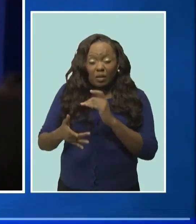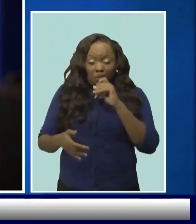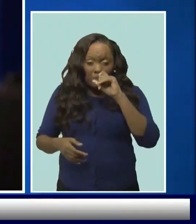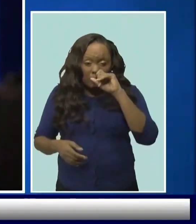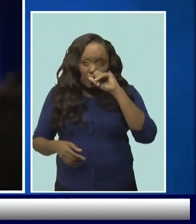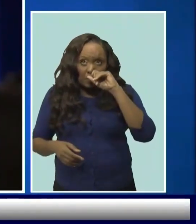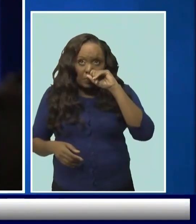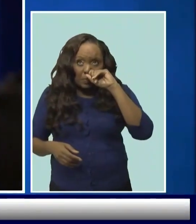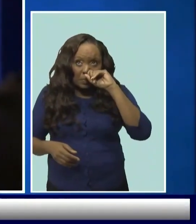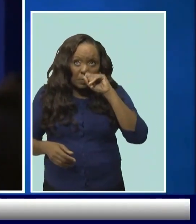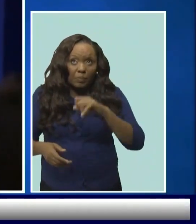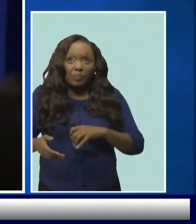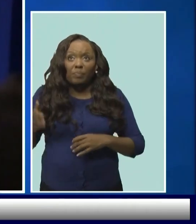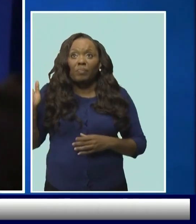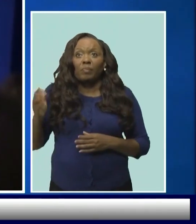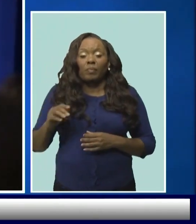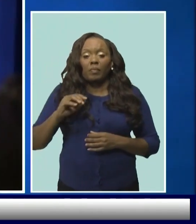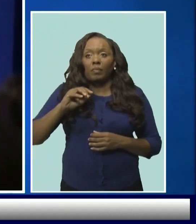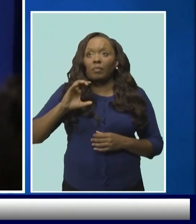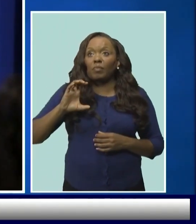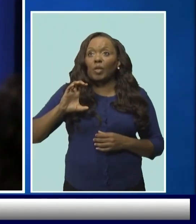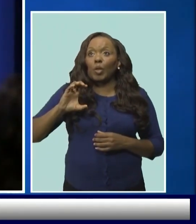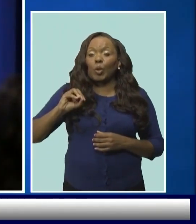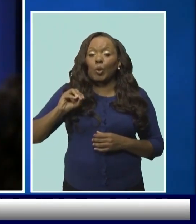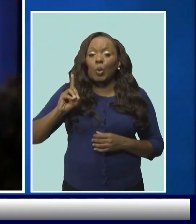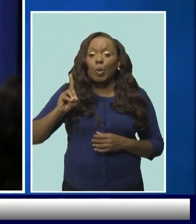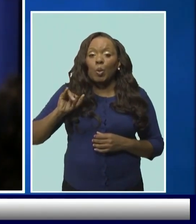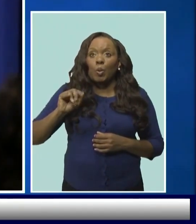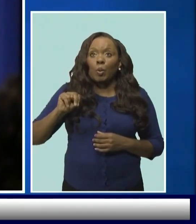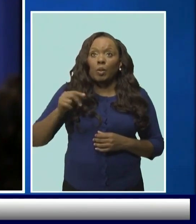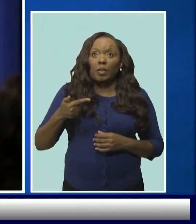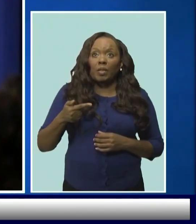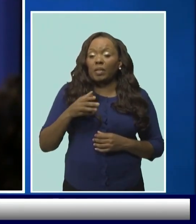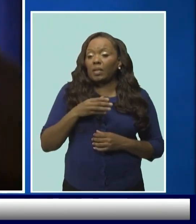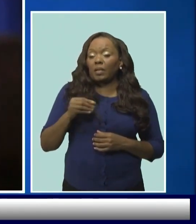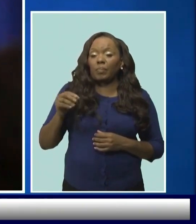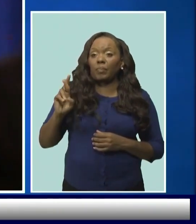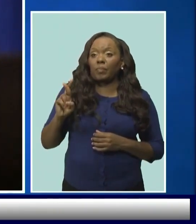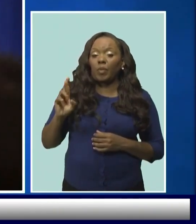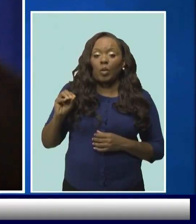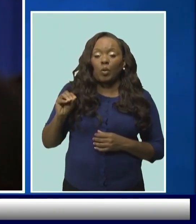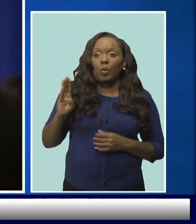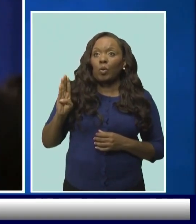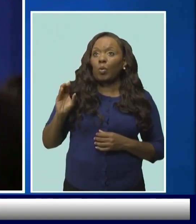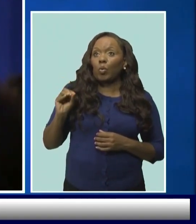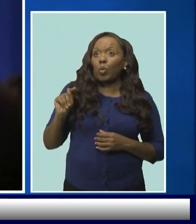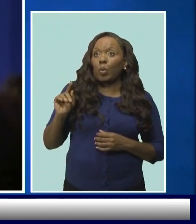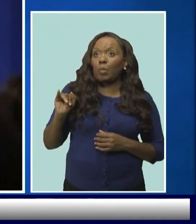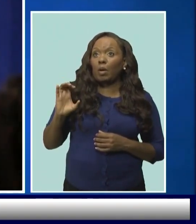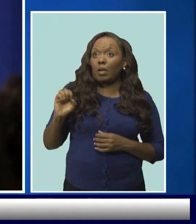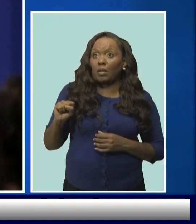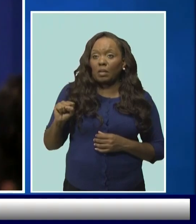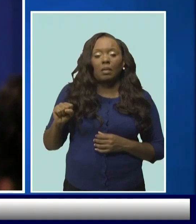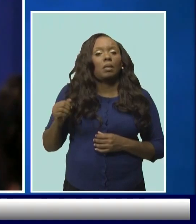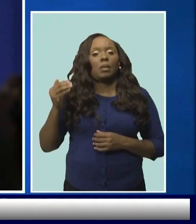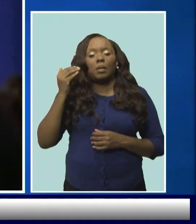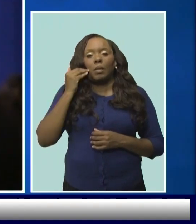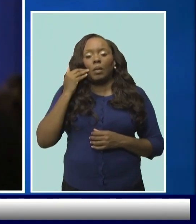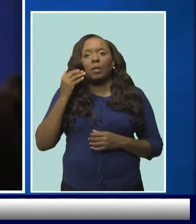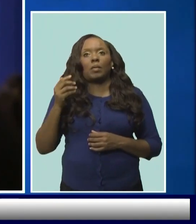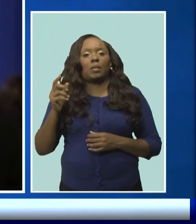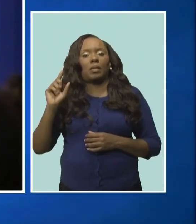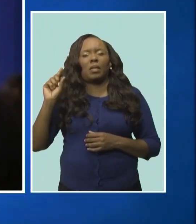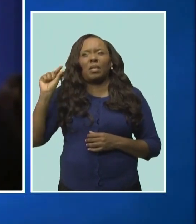coding and robotics, this is not theoretical at all. In fact, the government has spent,